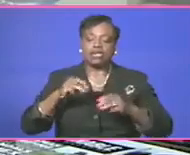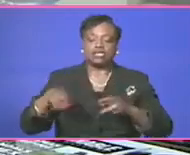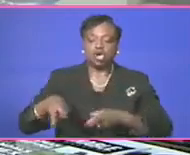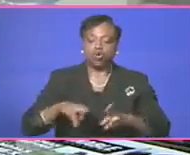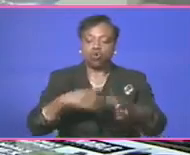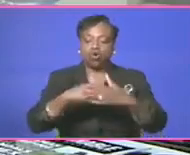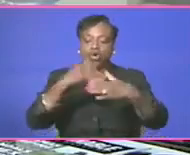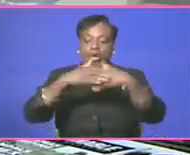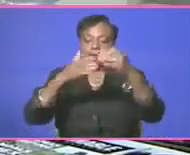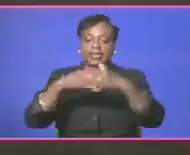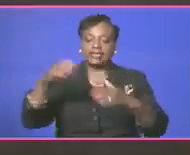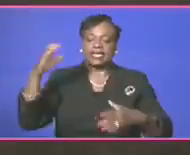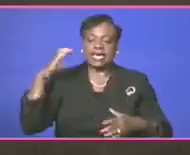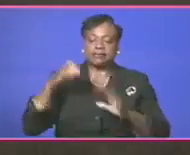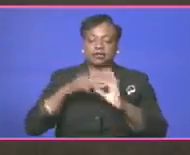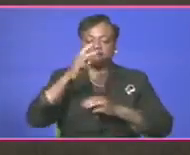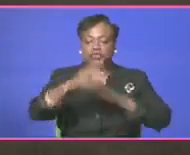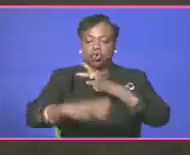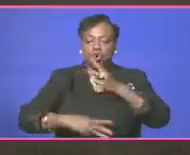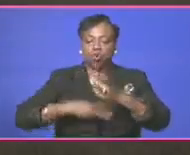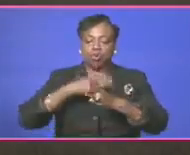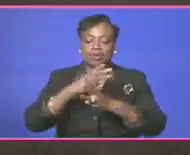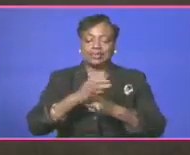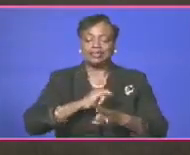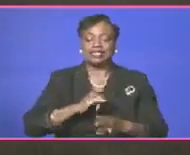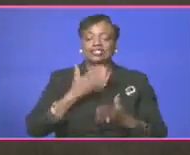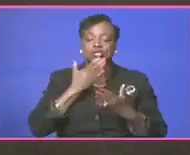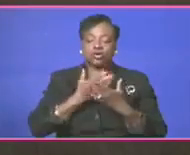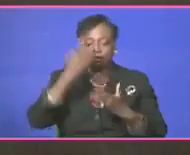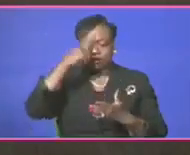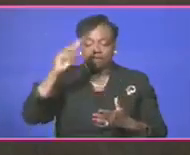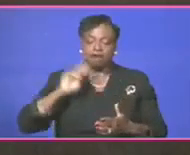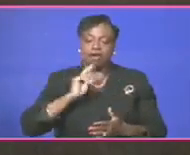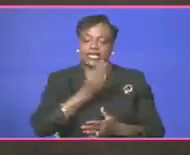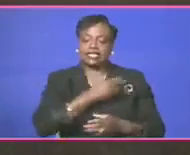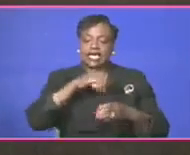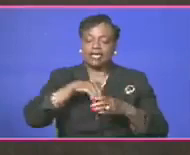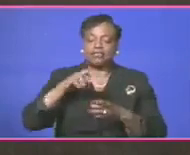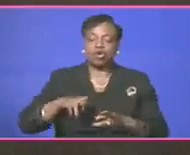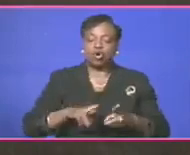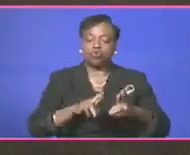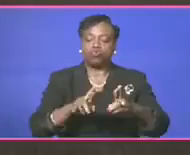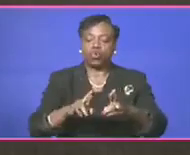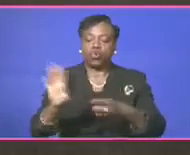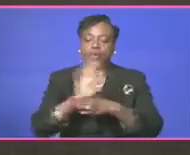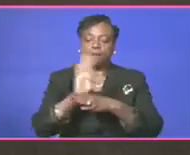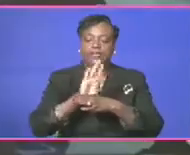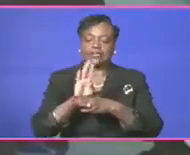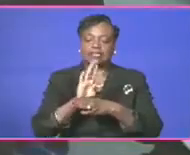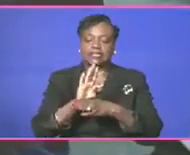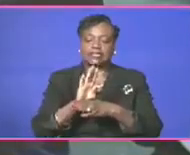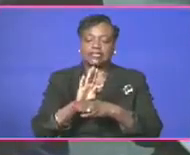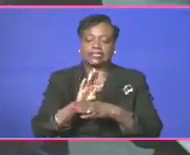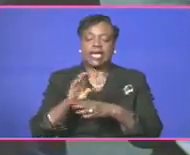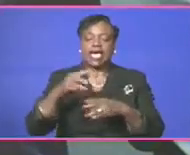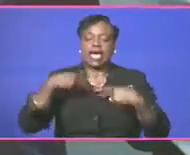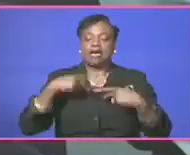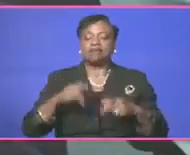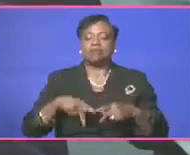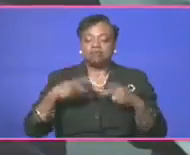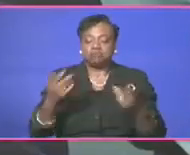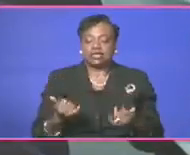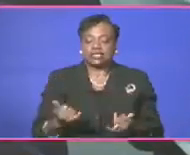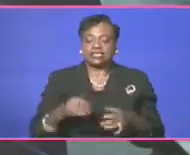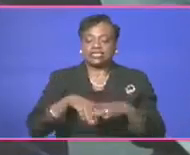of the world, I would say it's good for us as a young, budding road maintenance company to have a presence in such of an article, such